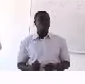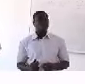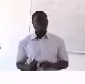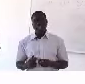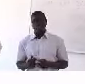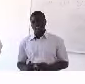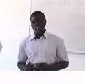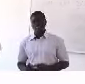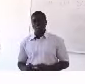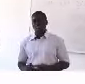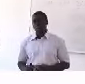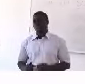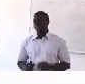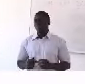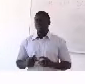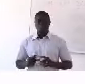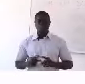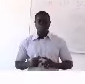So now the nervous system